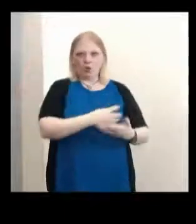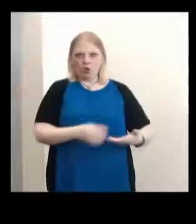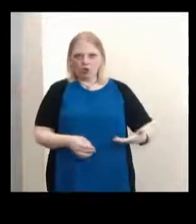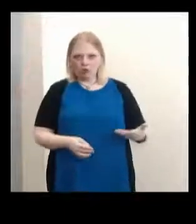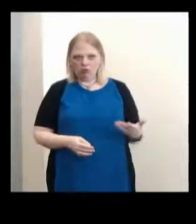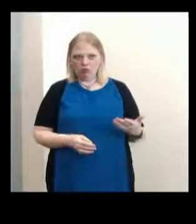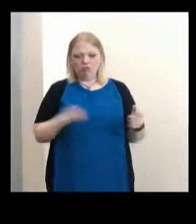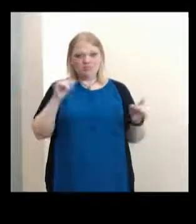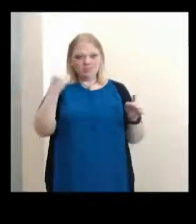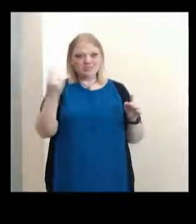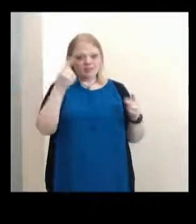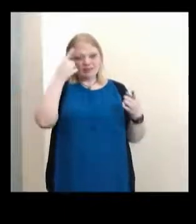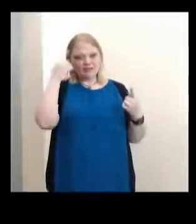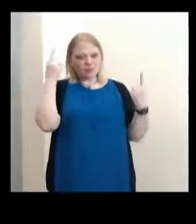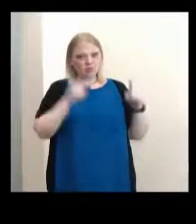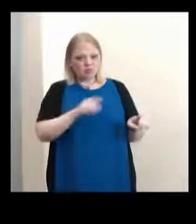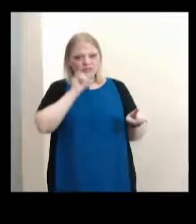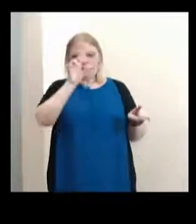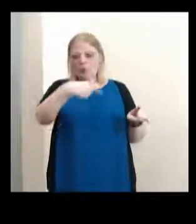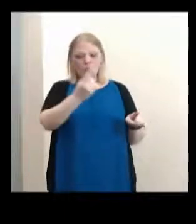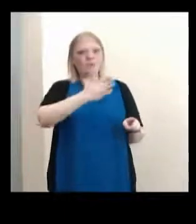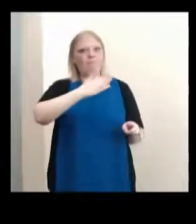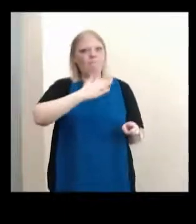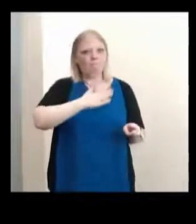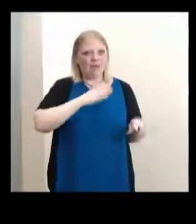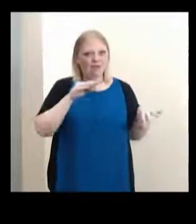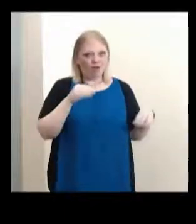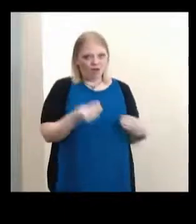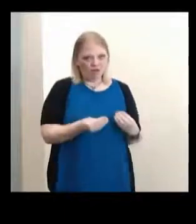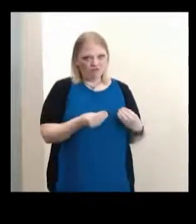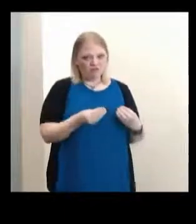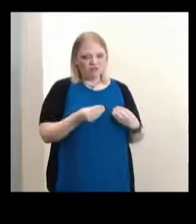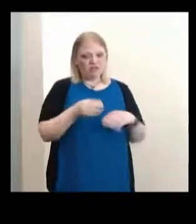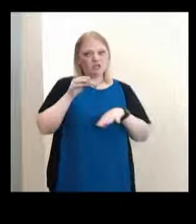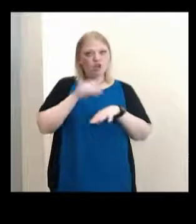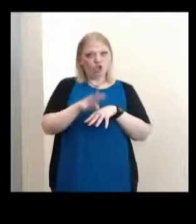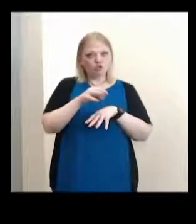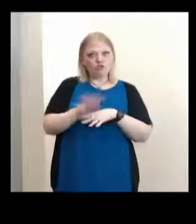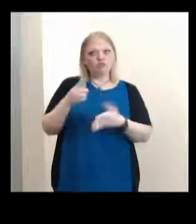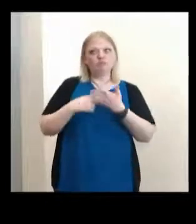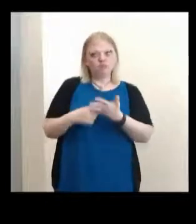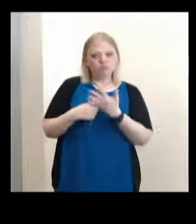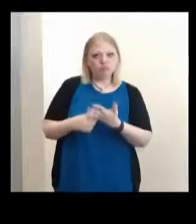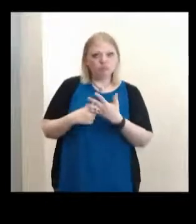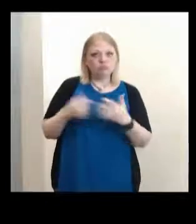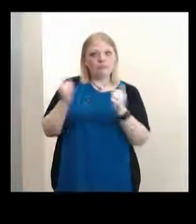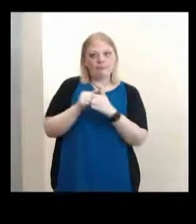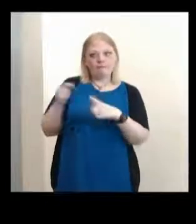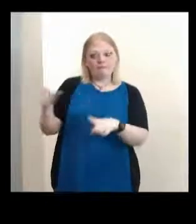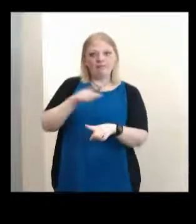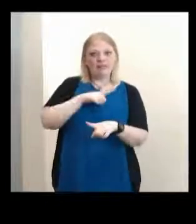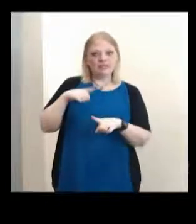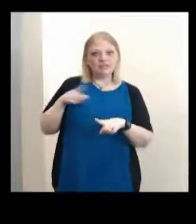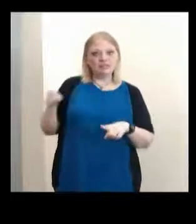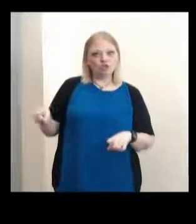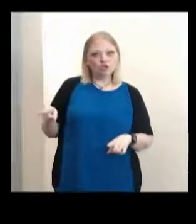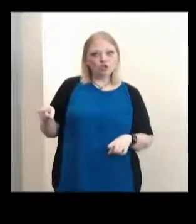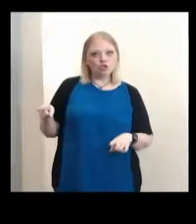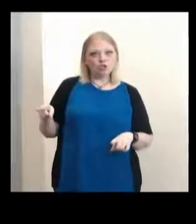That is something that was agreed upon not only by my office in consultation and discussions with the legislature,